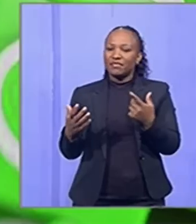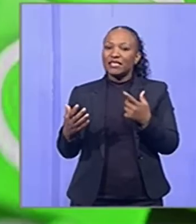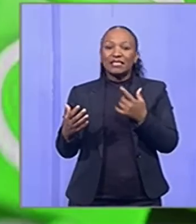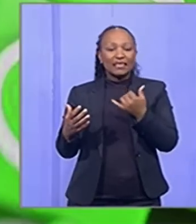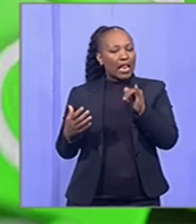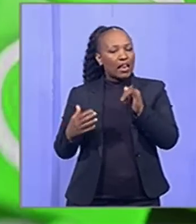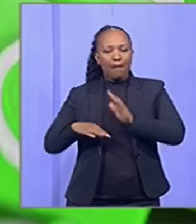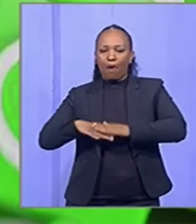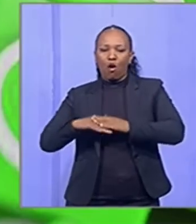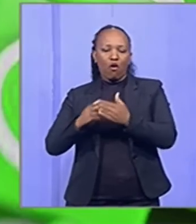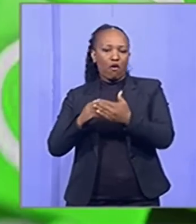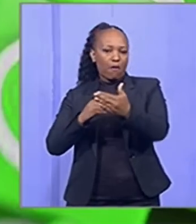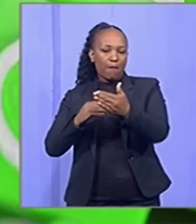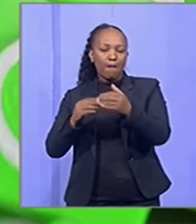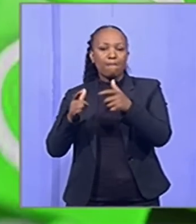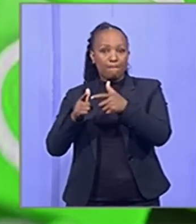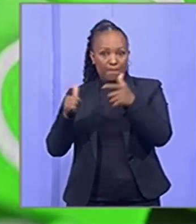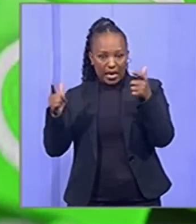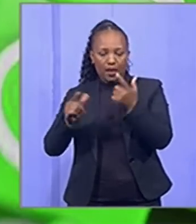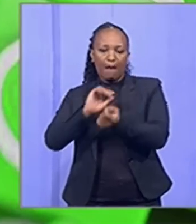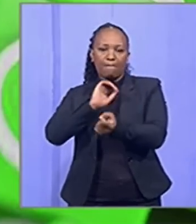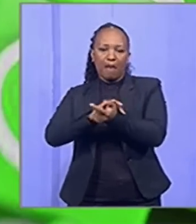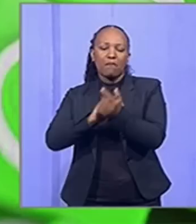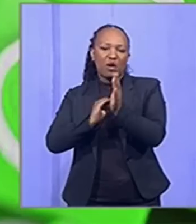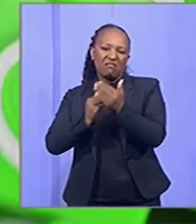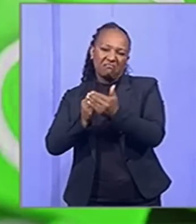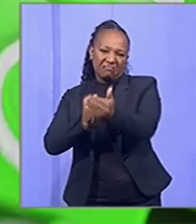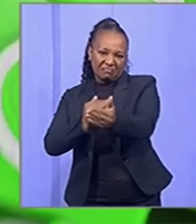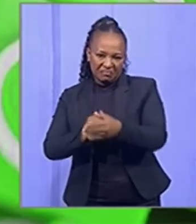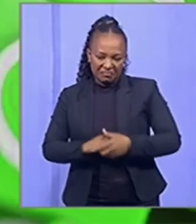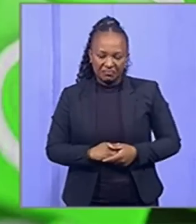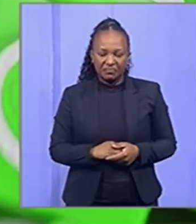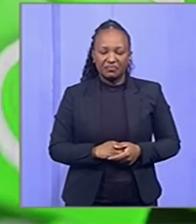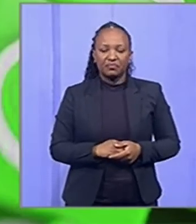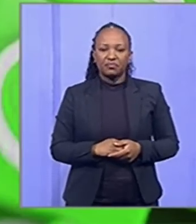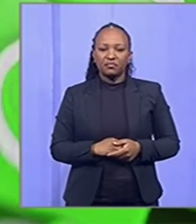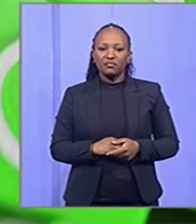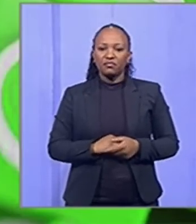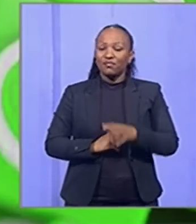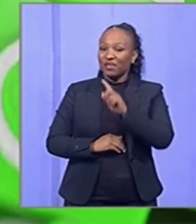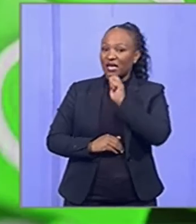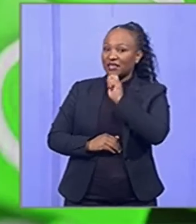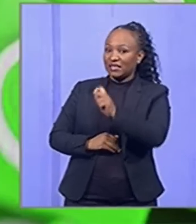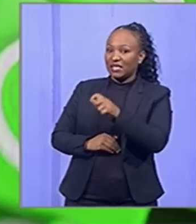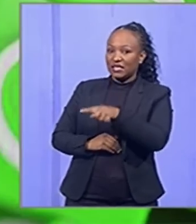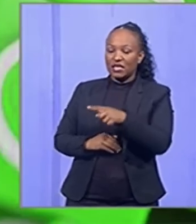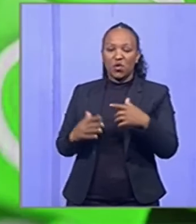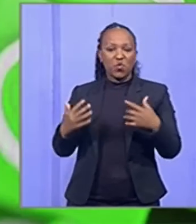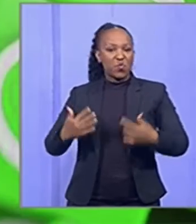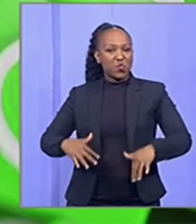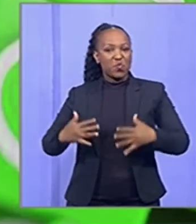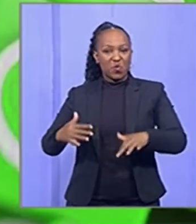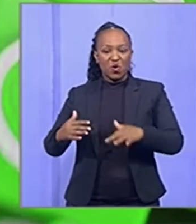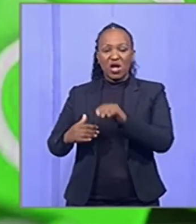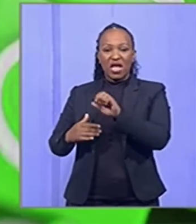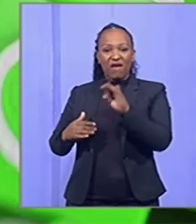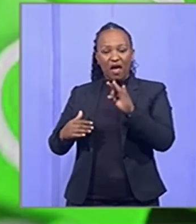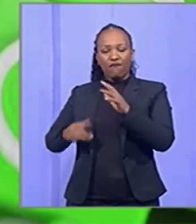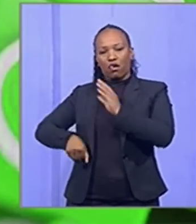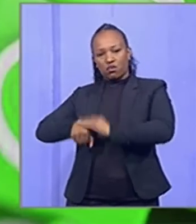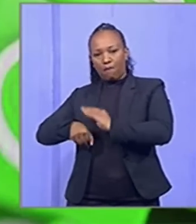dinyane gomme dikgolo tšona di sa etla. Ka nnete mona metsi a kene ka tlong mogeng wa